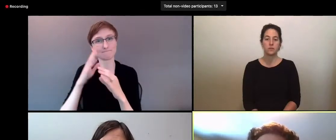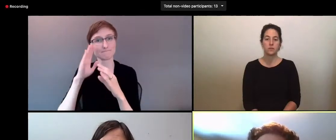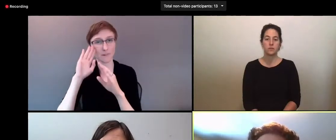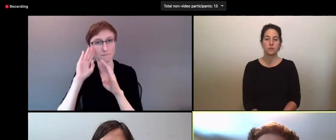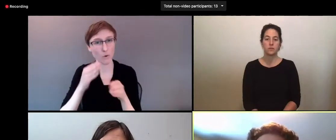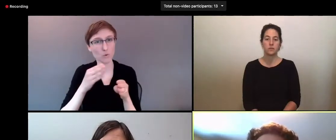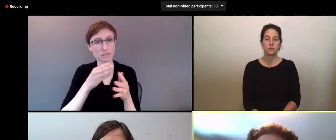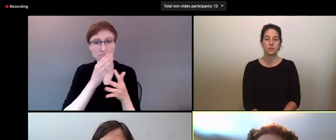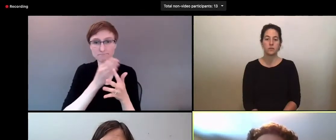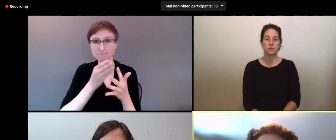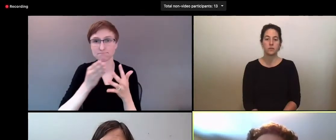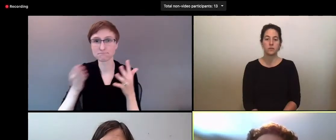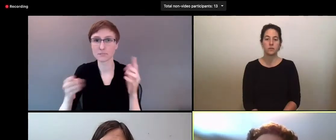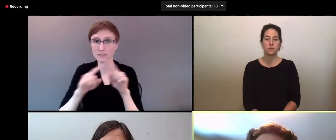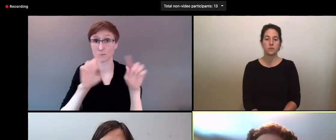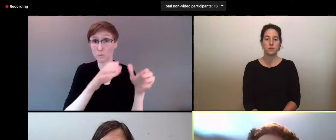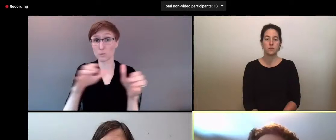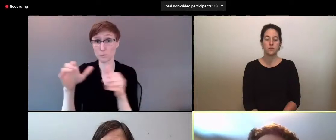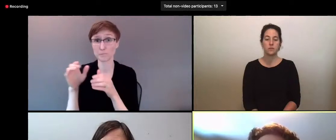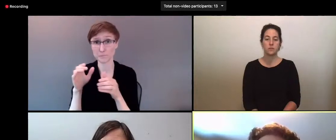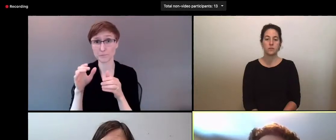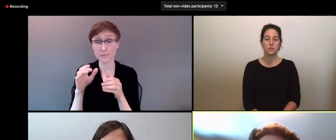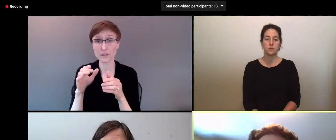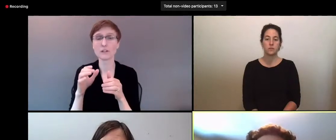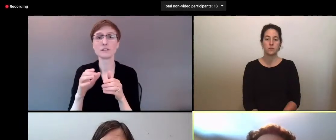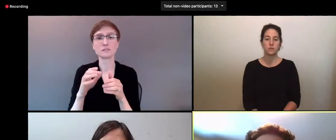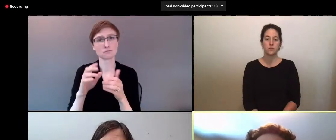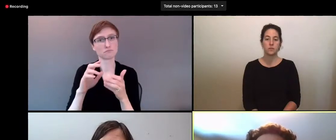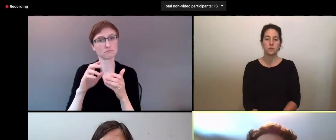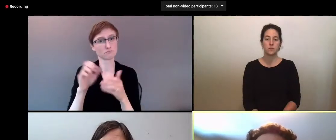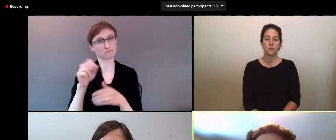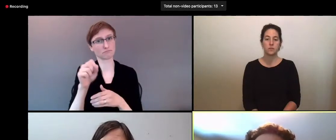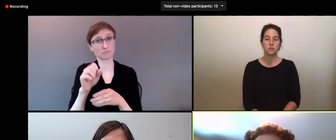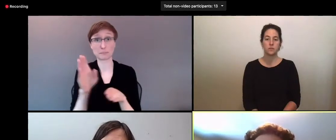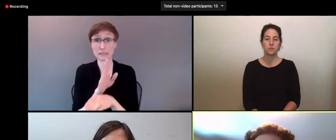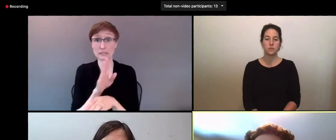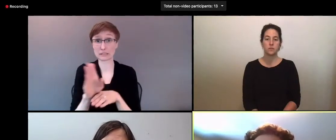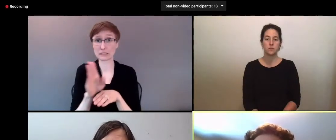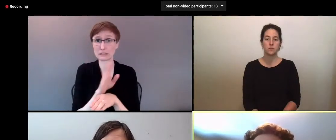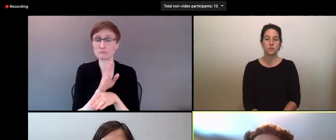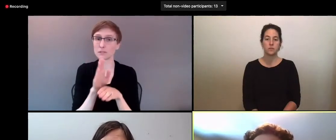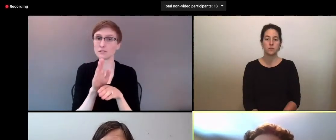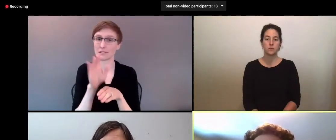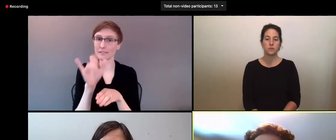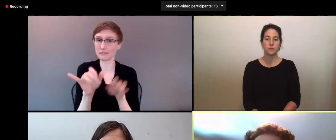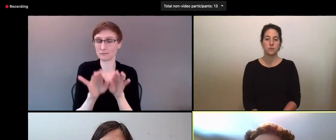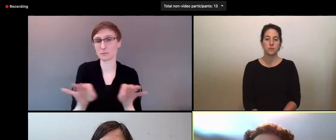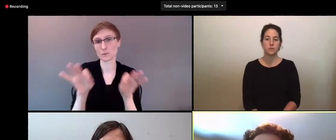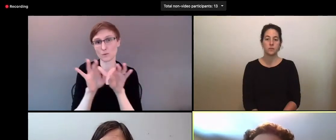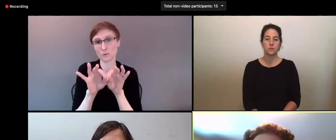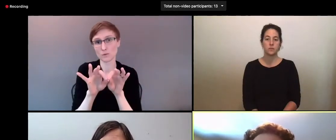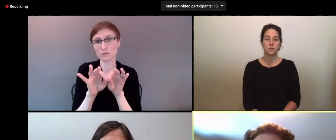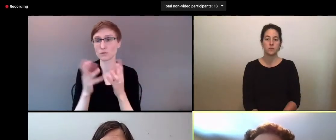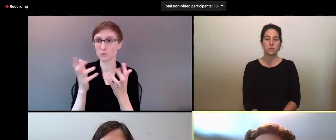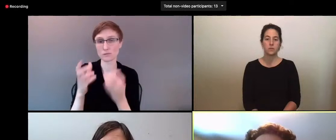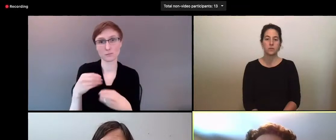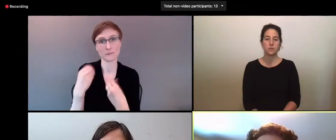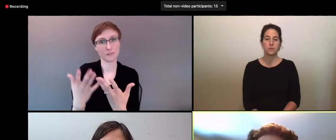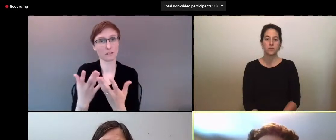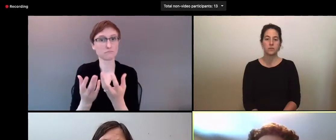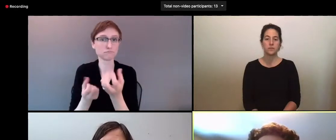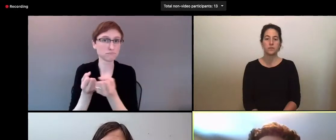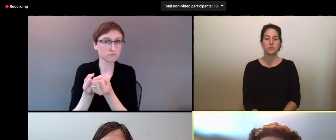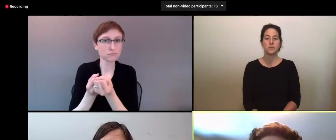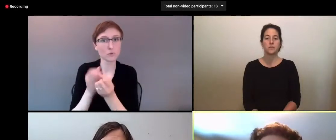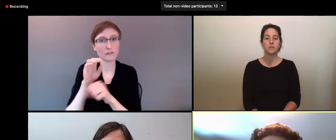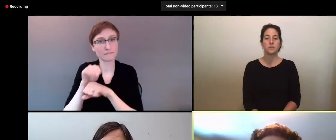important role for us in Ottawa Public Health to be able to provide recommendations and advice, because businesses want to open in a manner